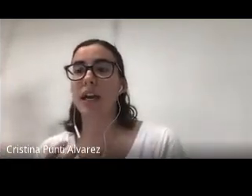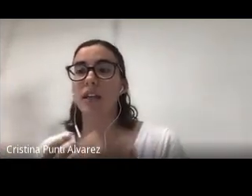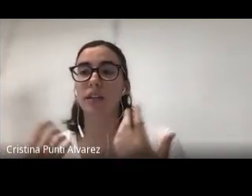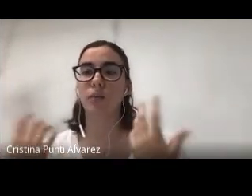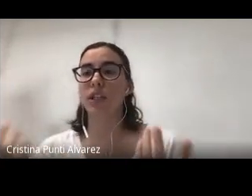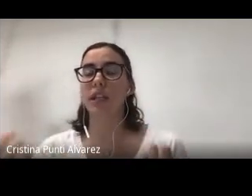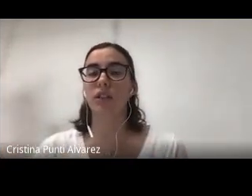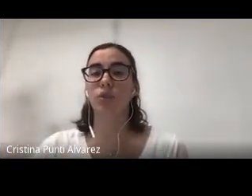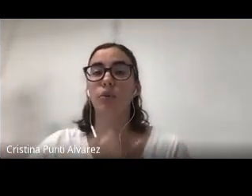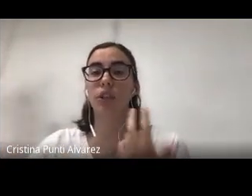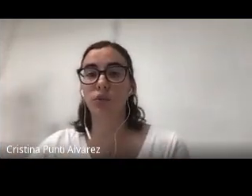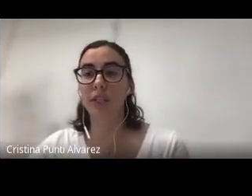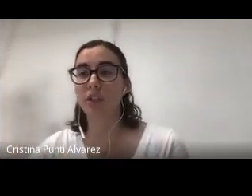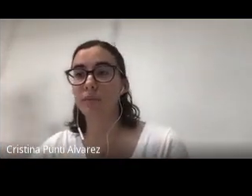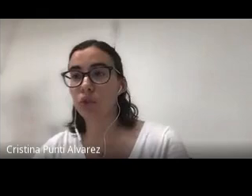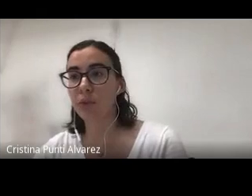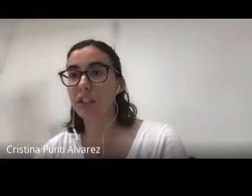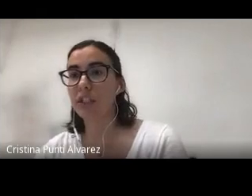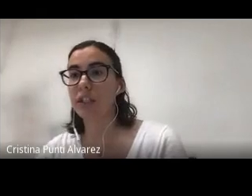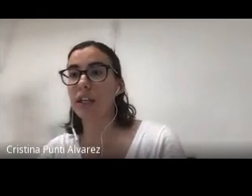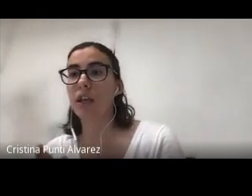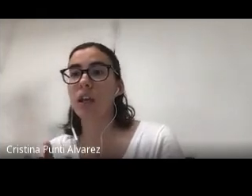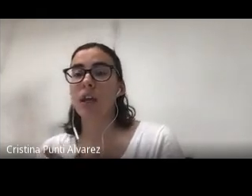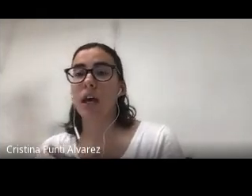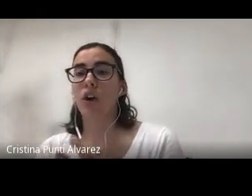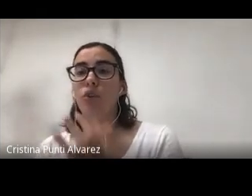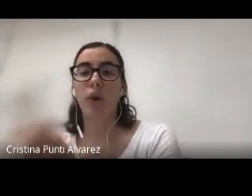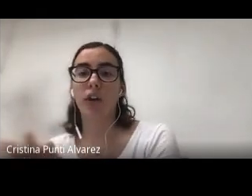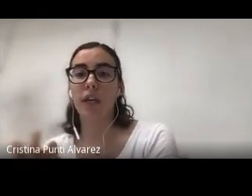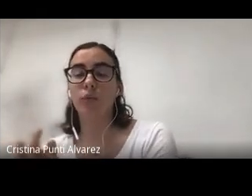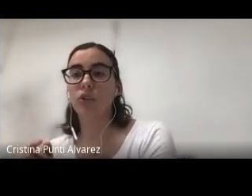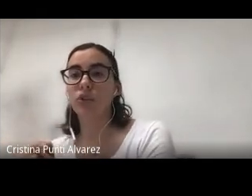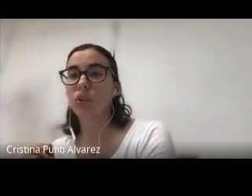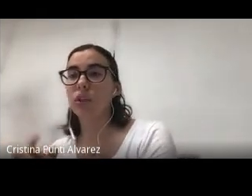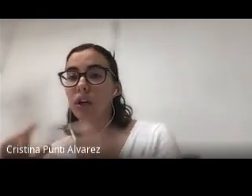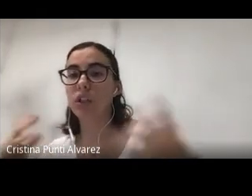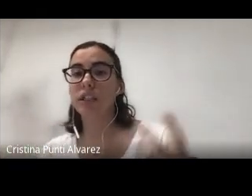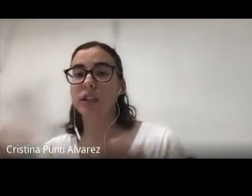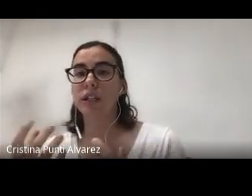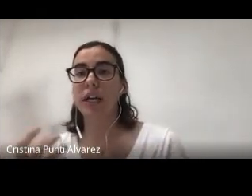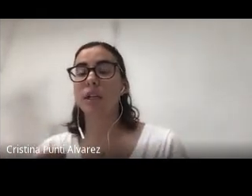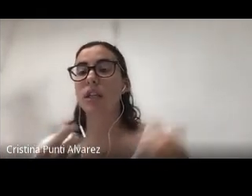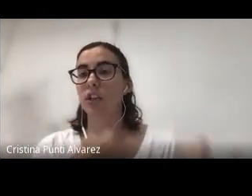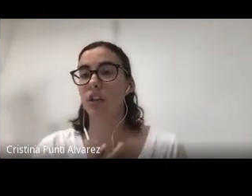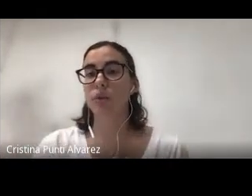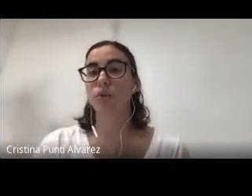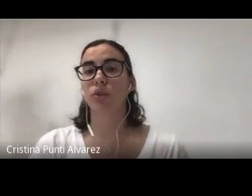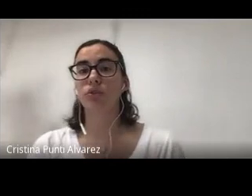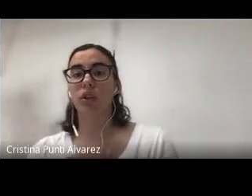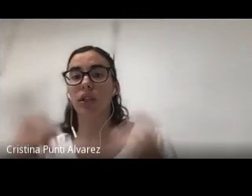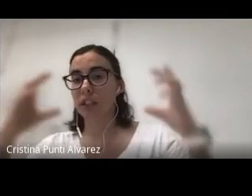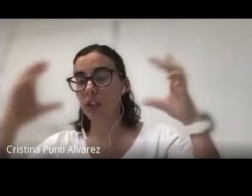radically, and we decided to go with two machines instead. And one of them would control all the external cameras, and the other one